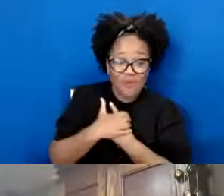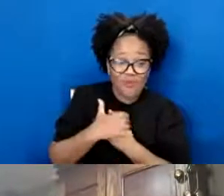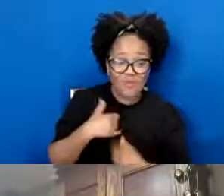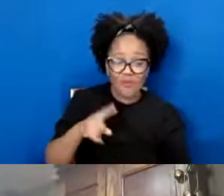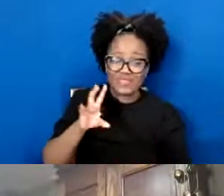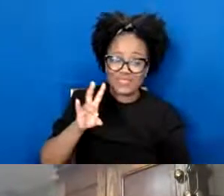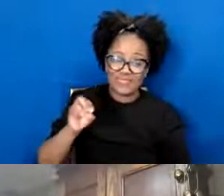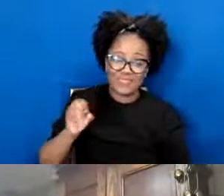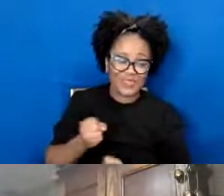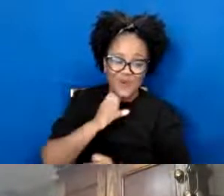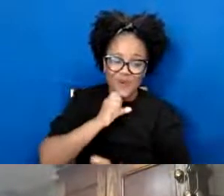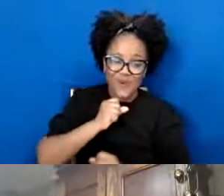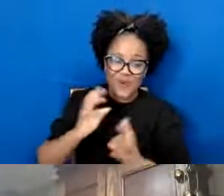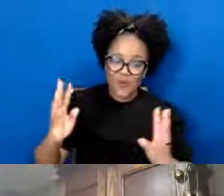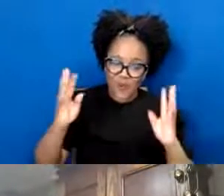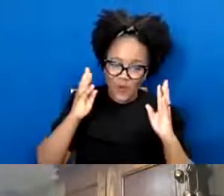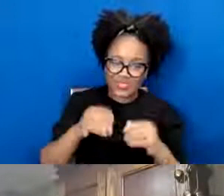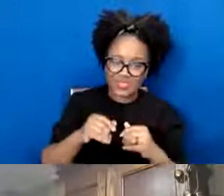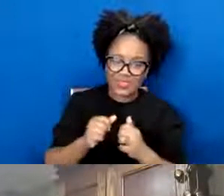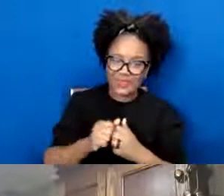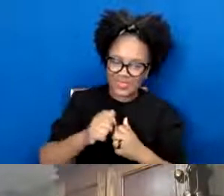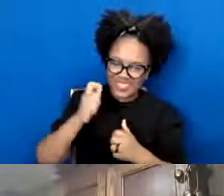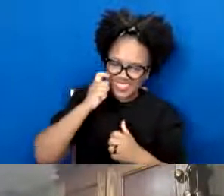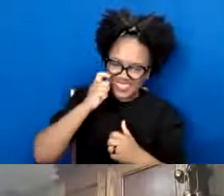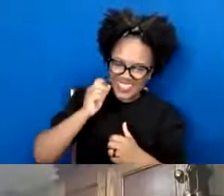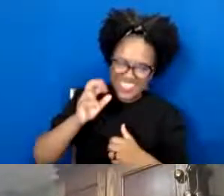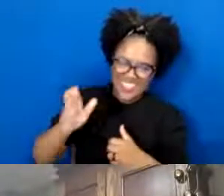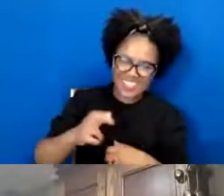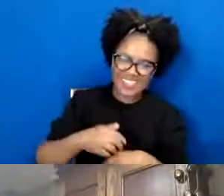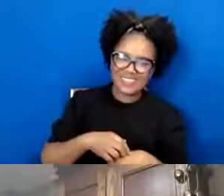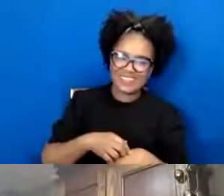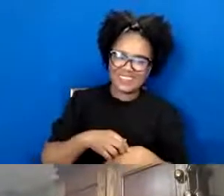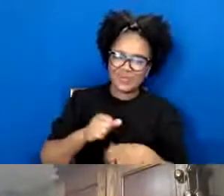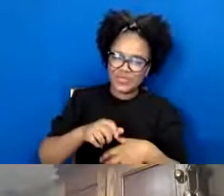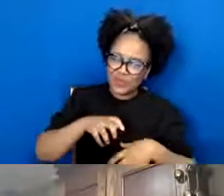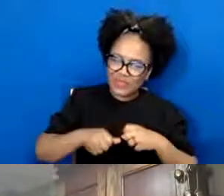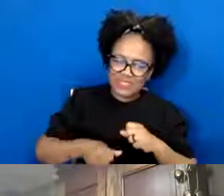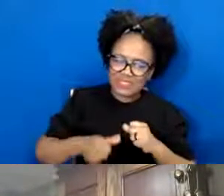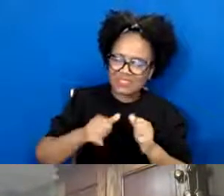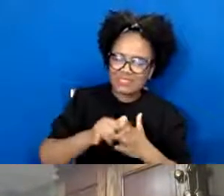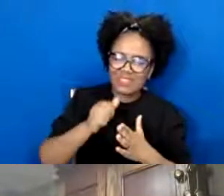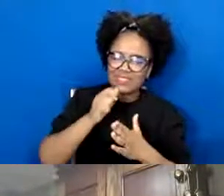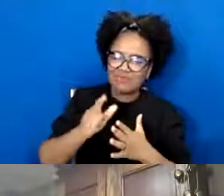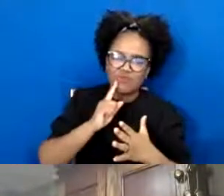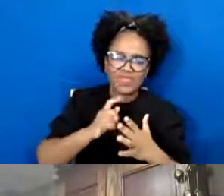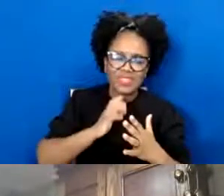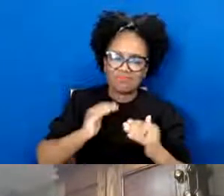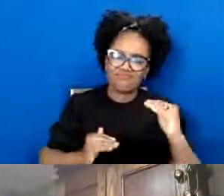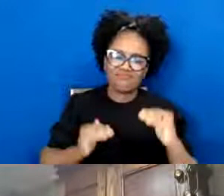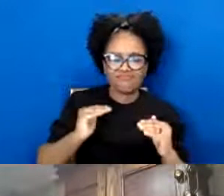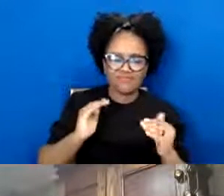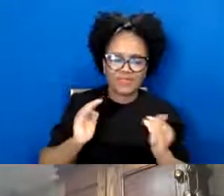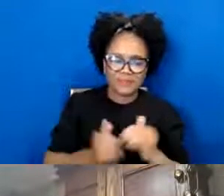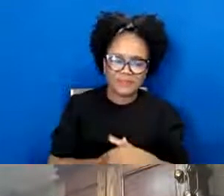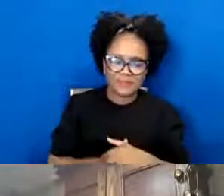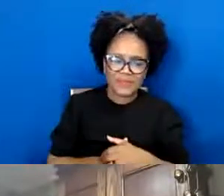up of unuttered grievances doesn't rate. Breath slowly slowing, stillness dropping through me weighty.